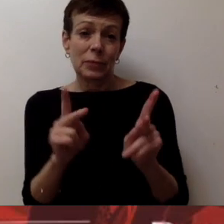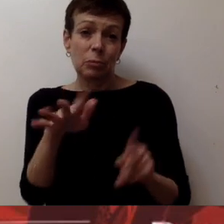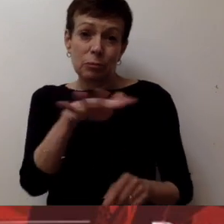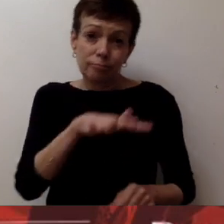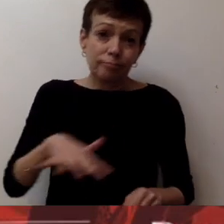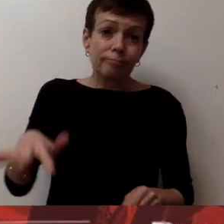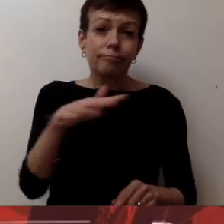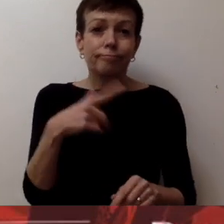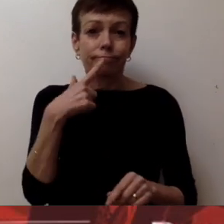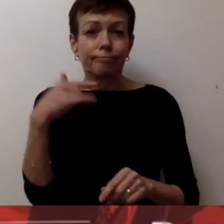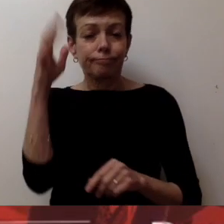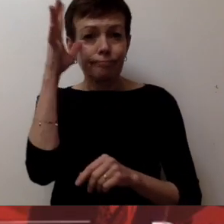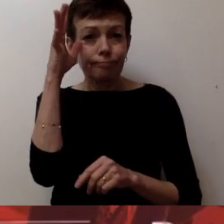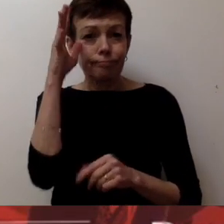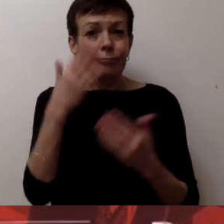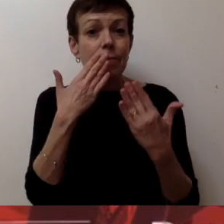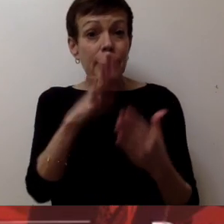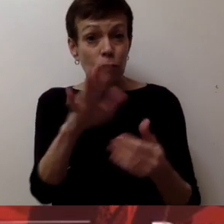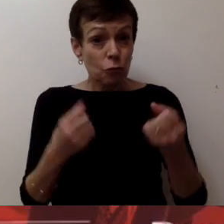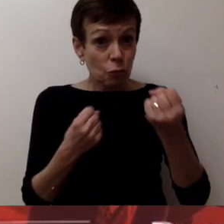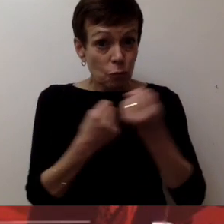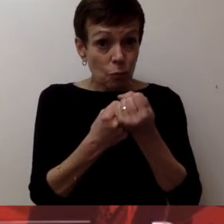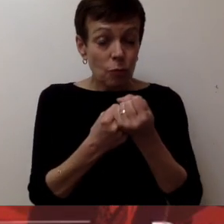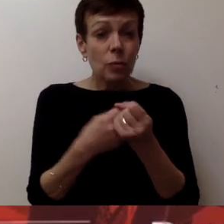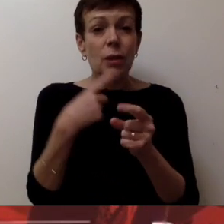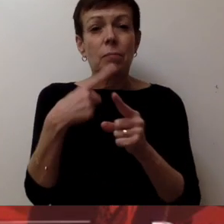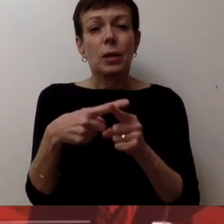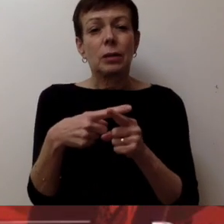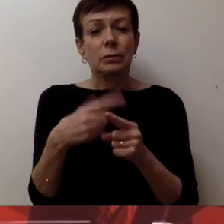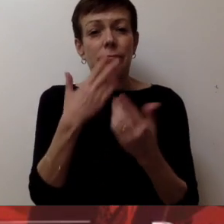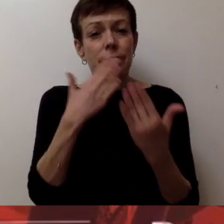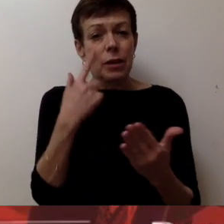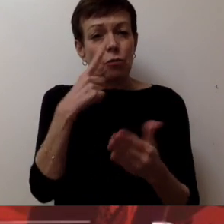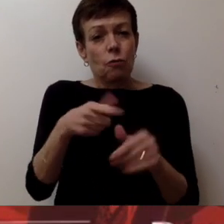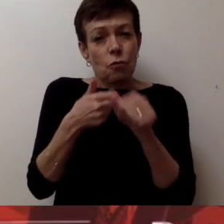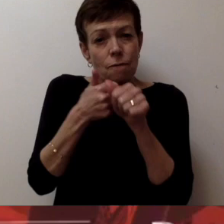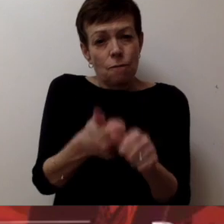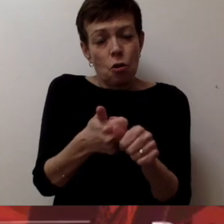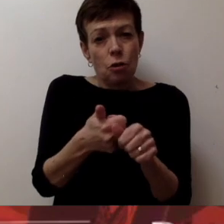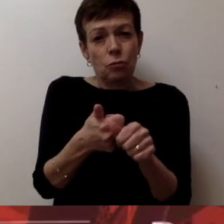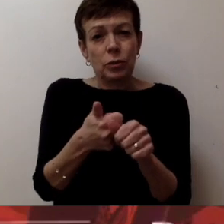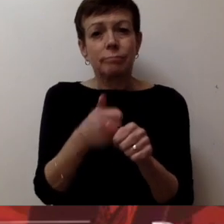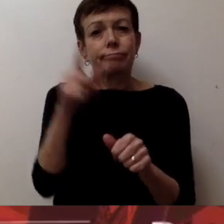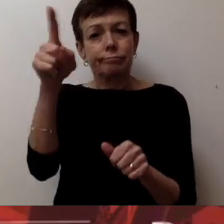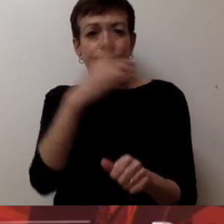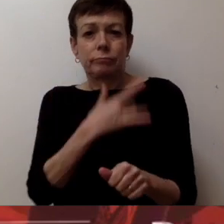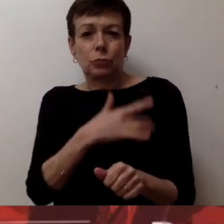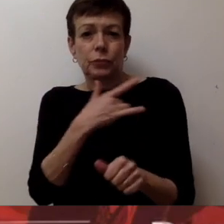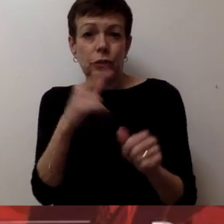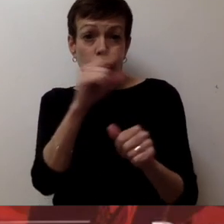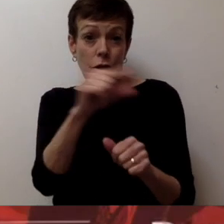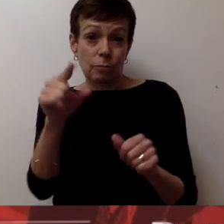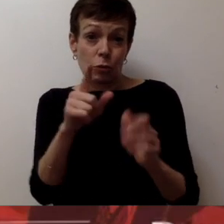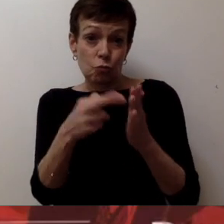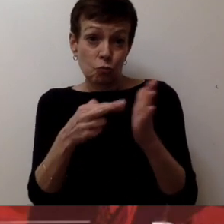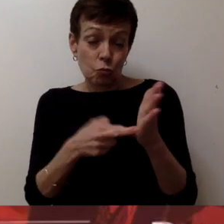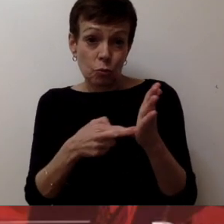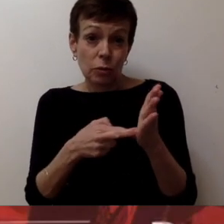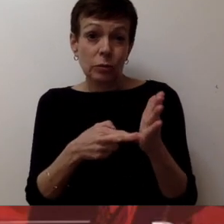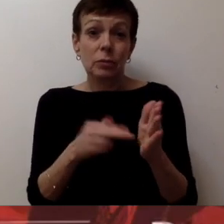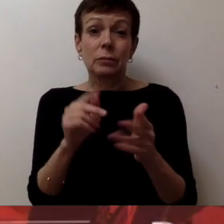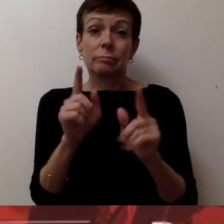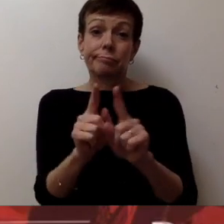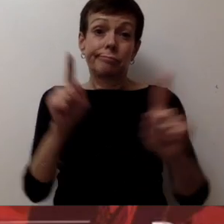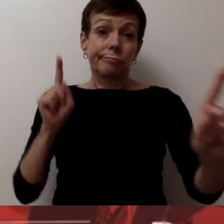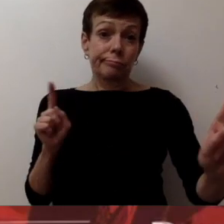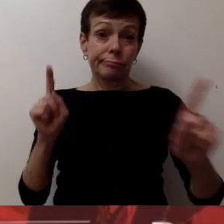support and for following the important direction of our provincial health officials. Thank you for social distancing.